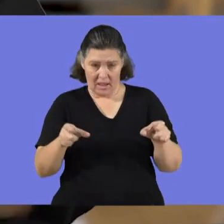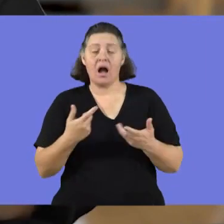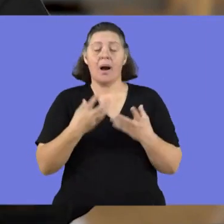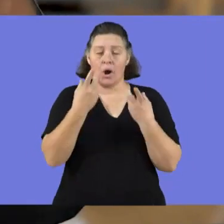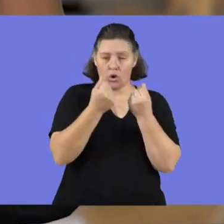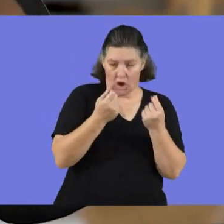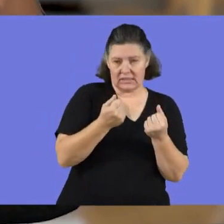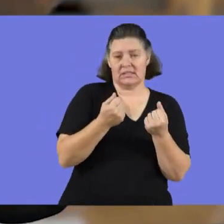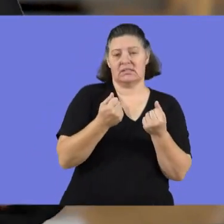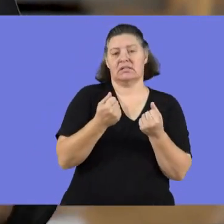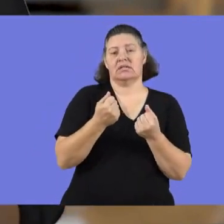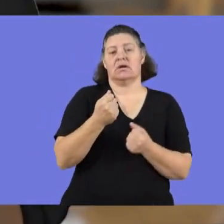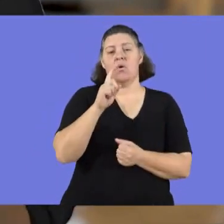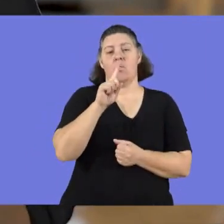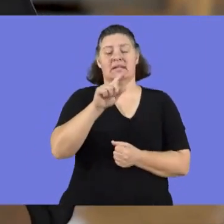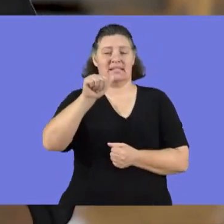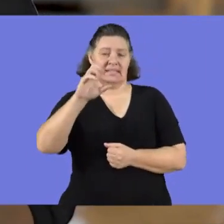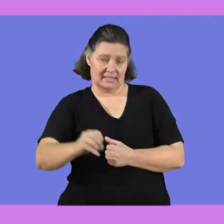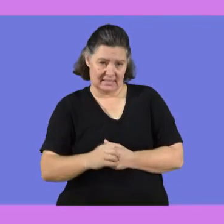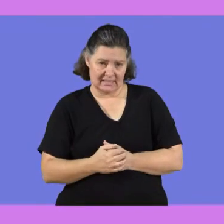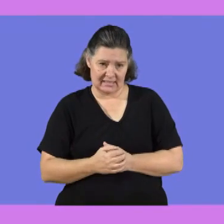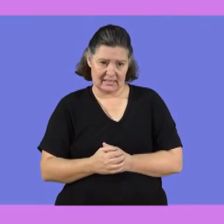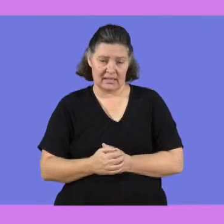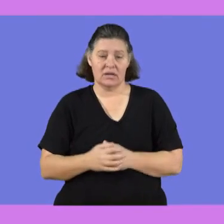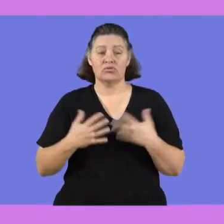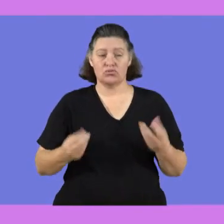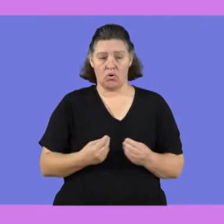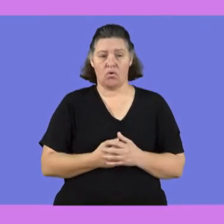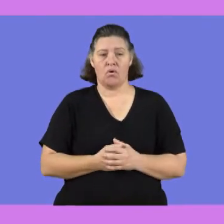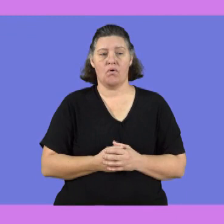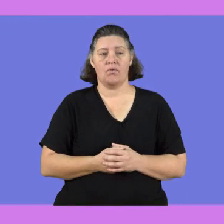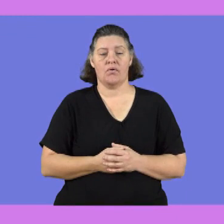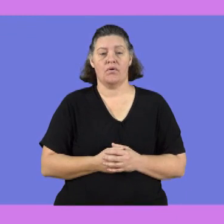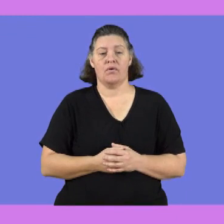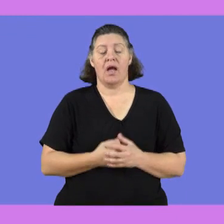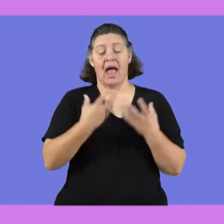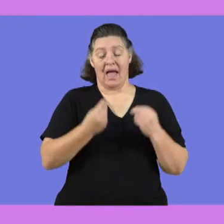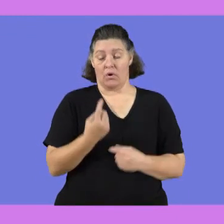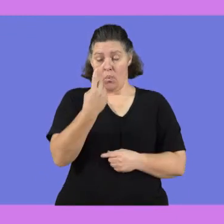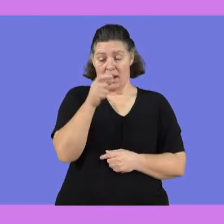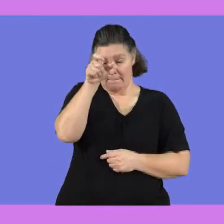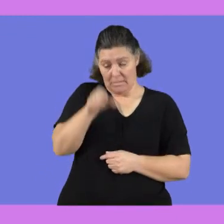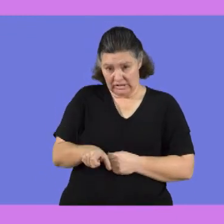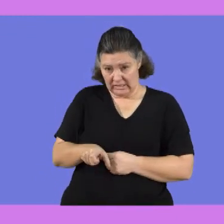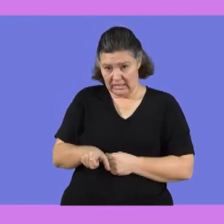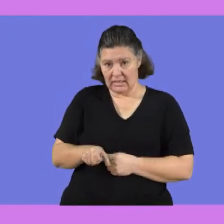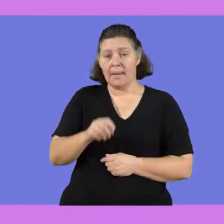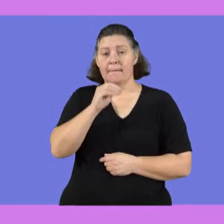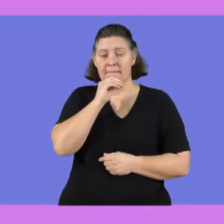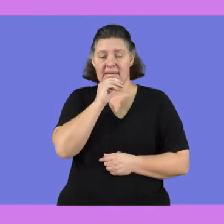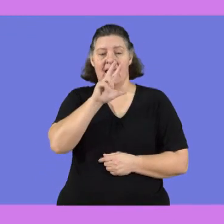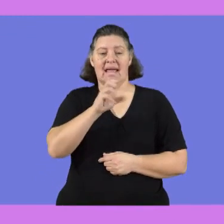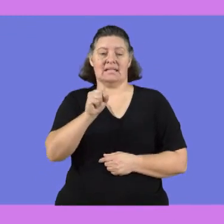who are skating will determine the cost. Therefore, if we have to plot the graph for 1, we said